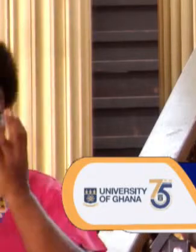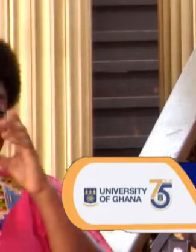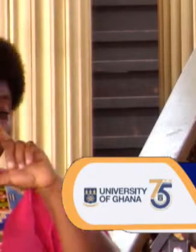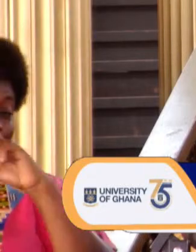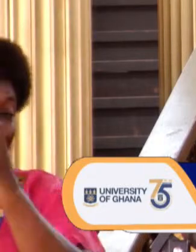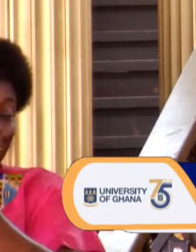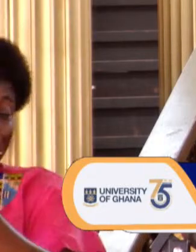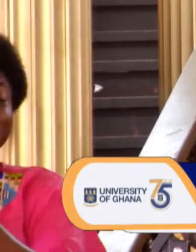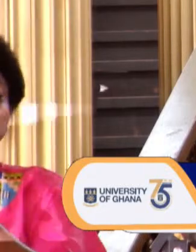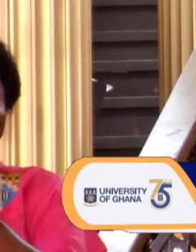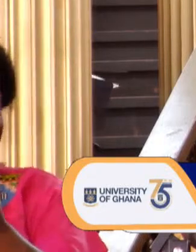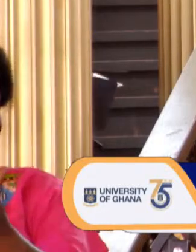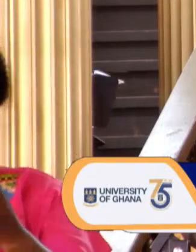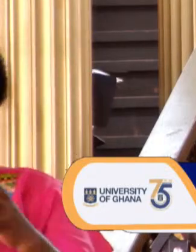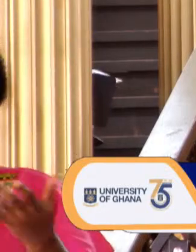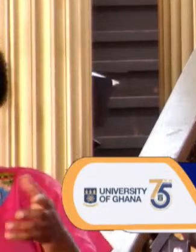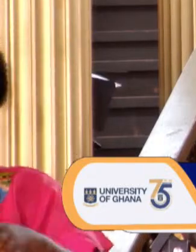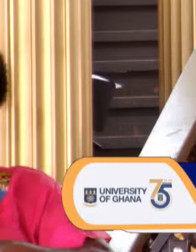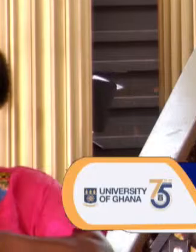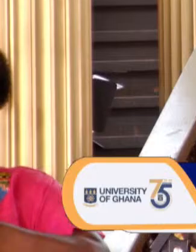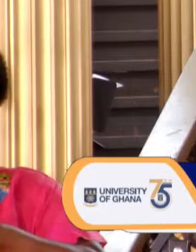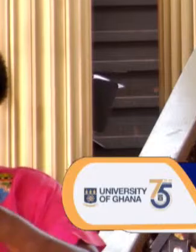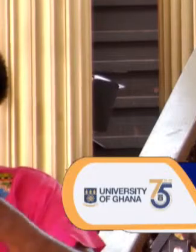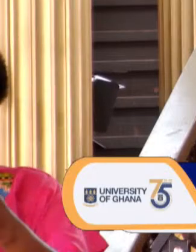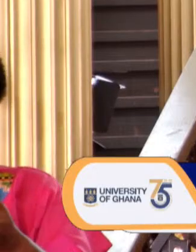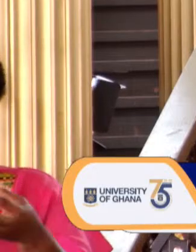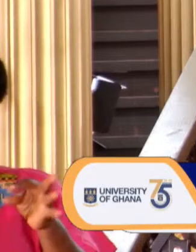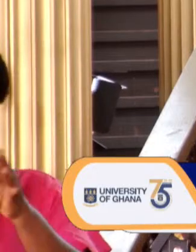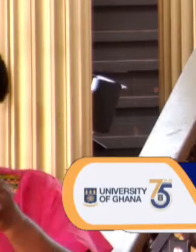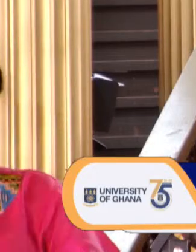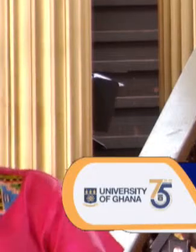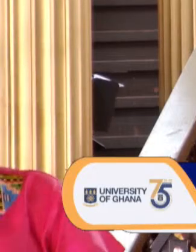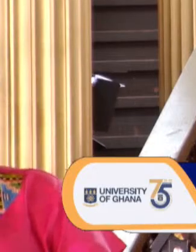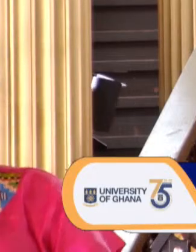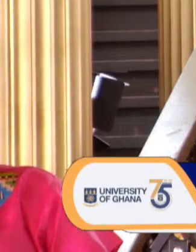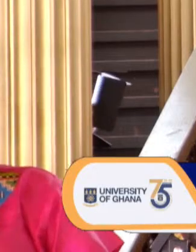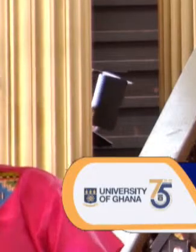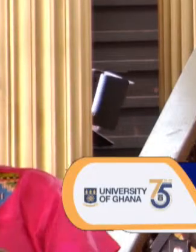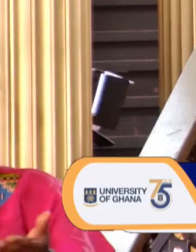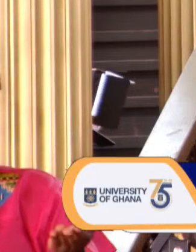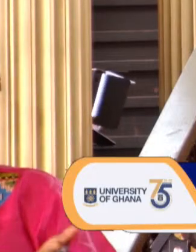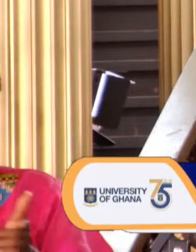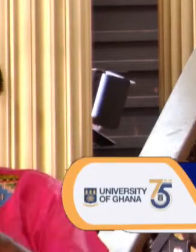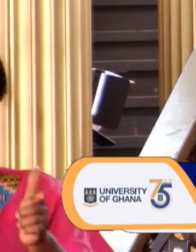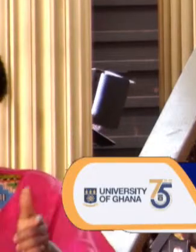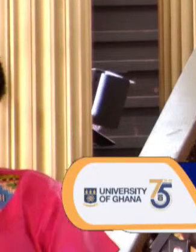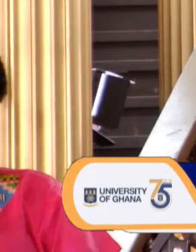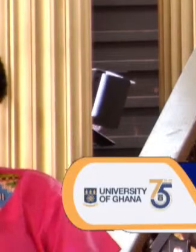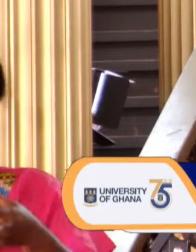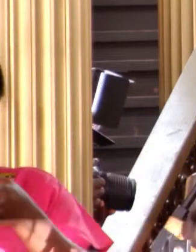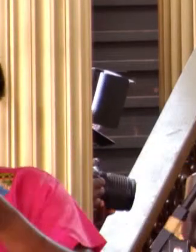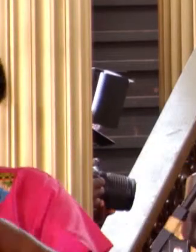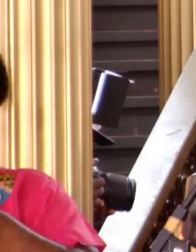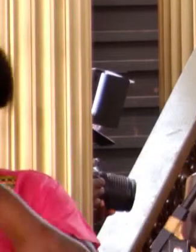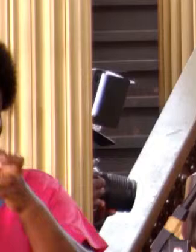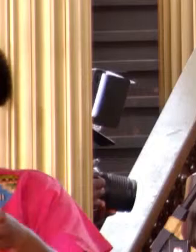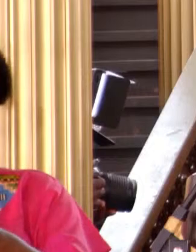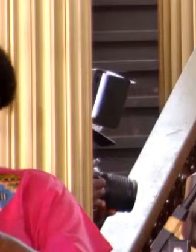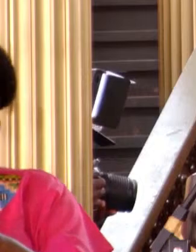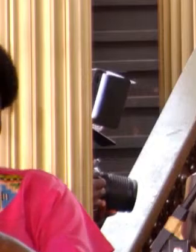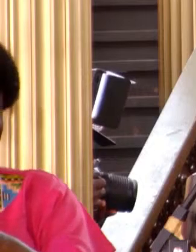graduating students, distinguished ladies and gentlemen, here in the Great Hall and joining us from all over the world